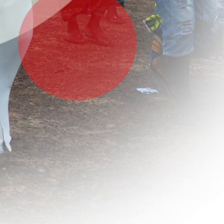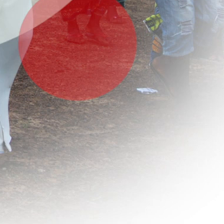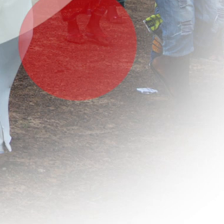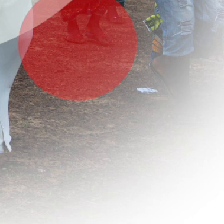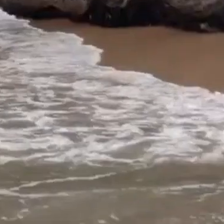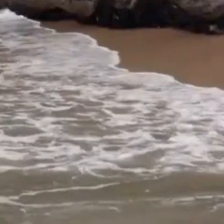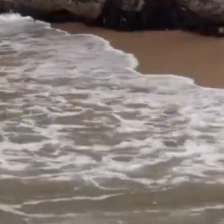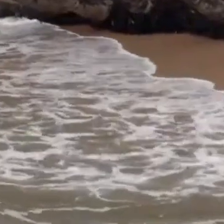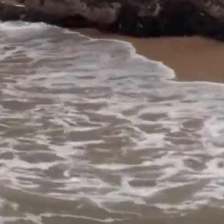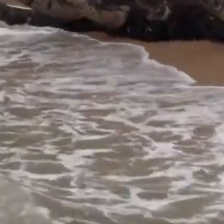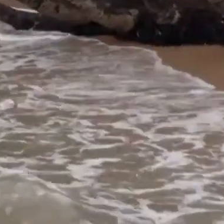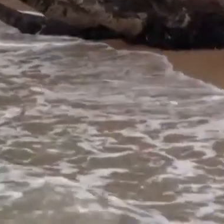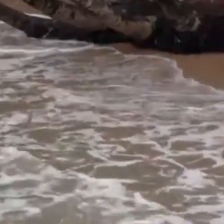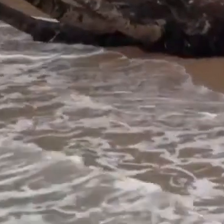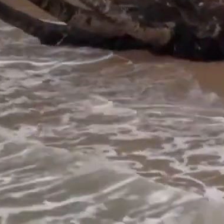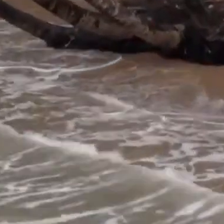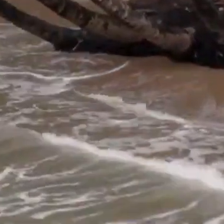mundo.